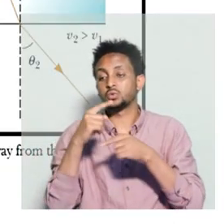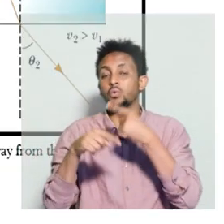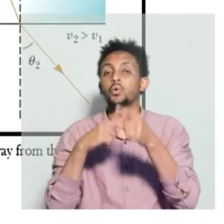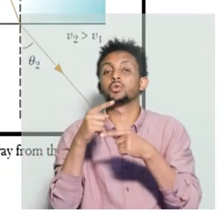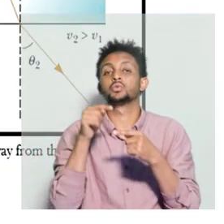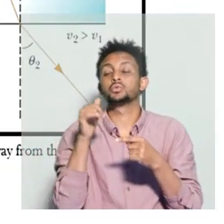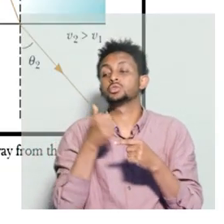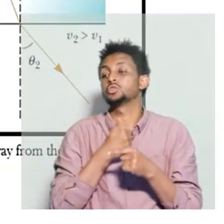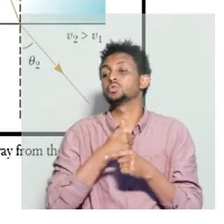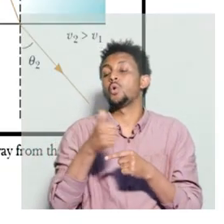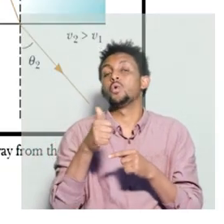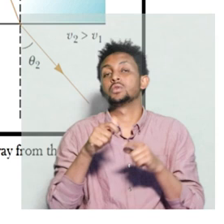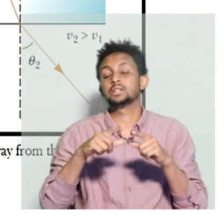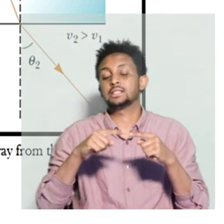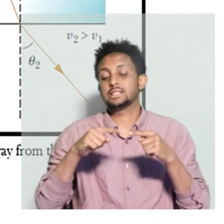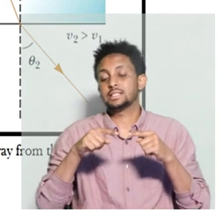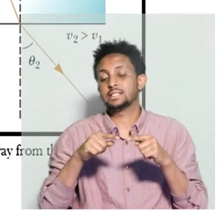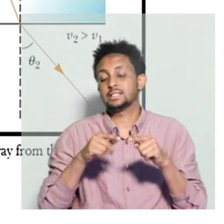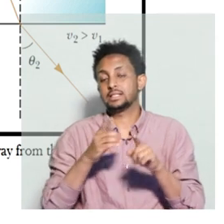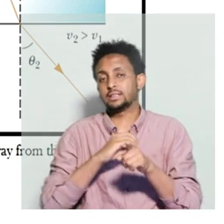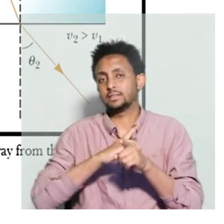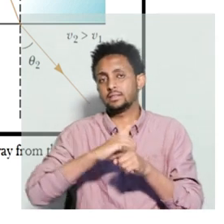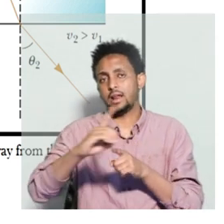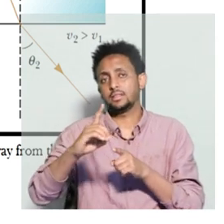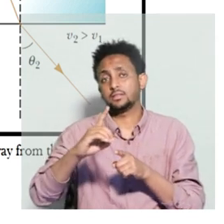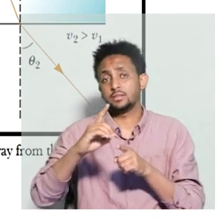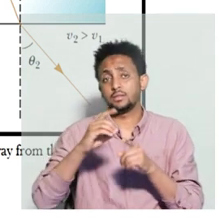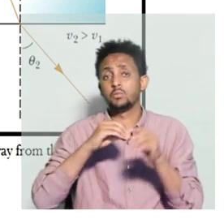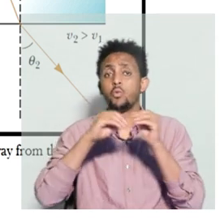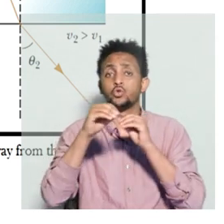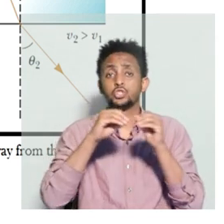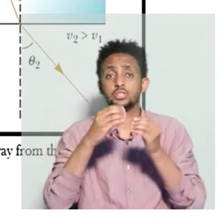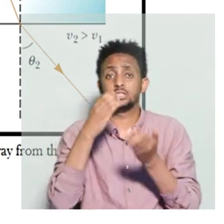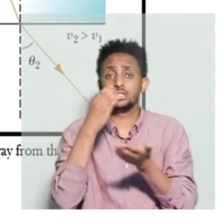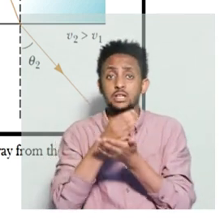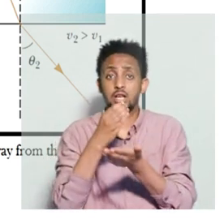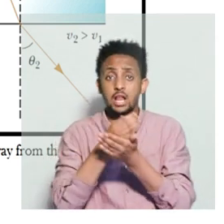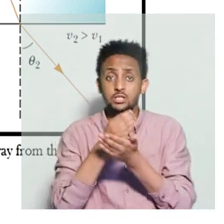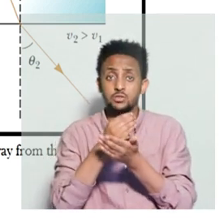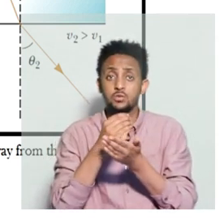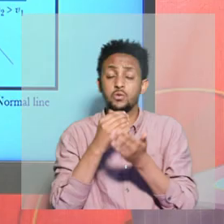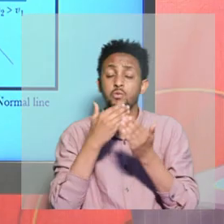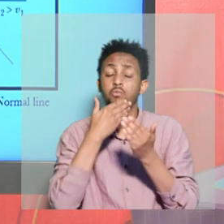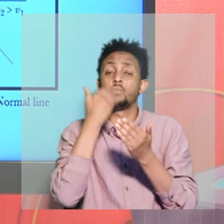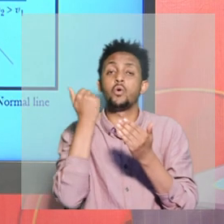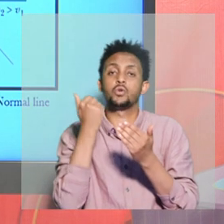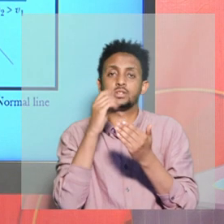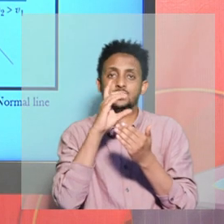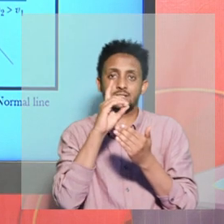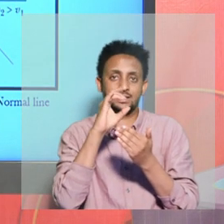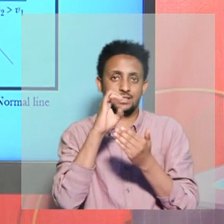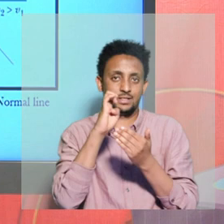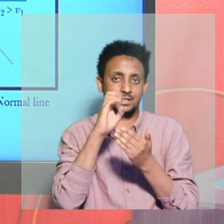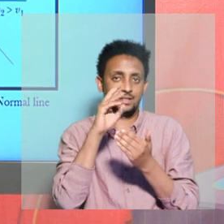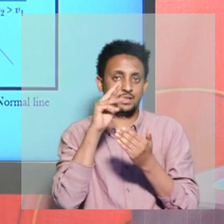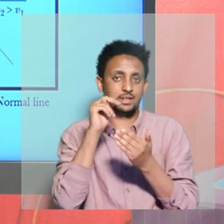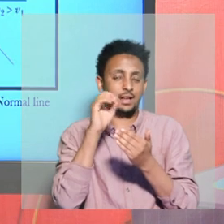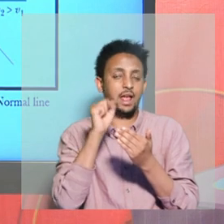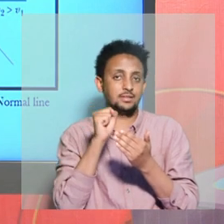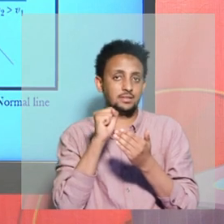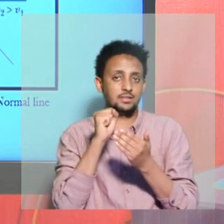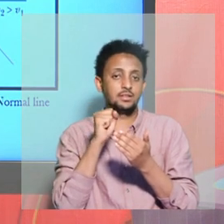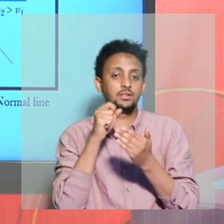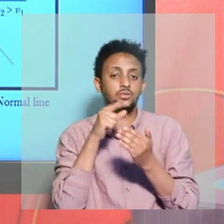have its own straight motion. But suddenly it faces glass, more denser particle, so that the light is